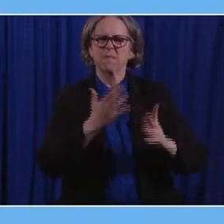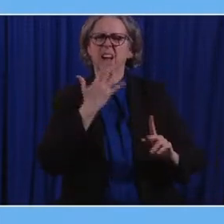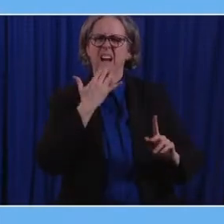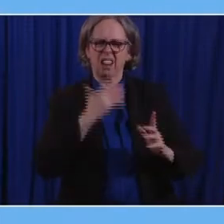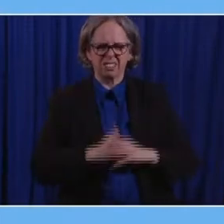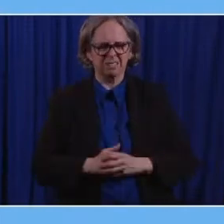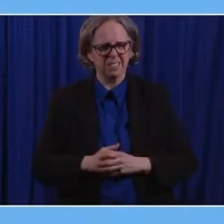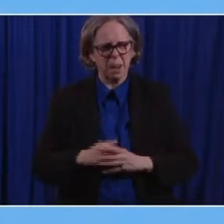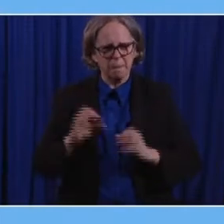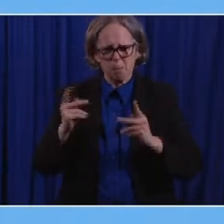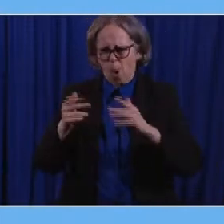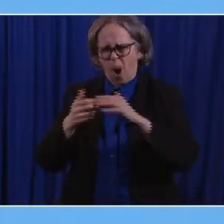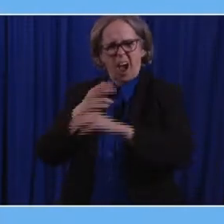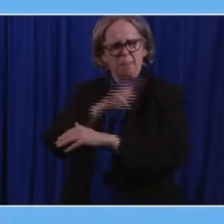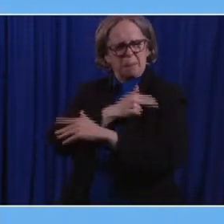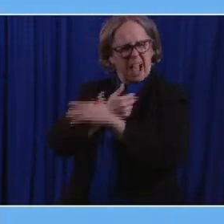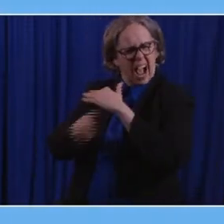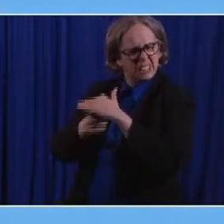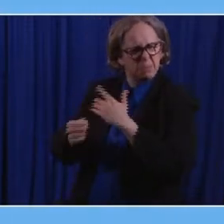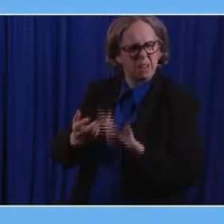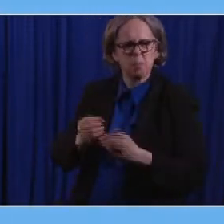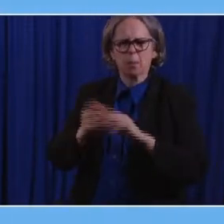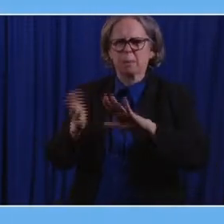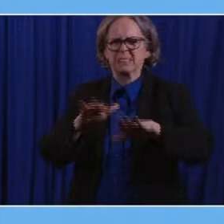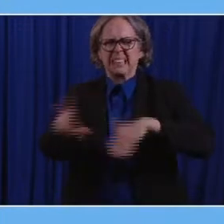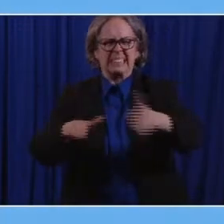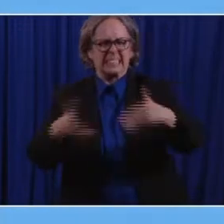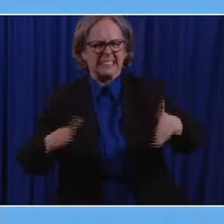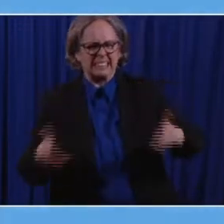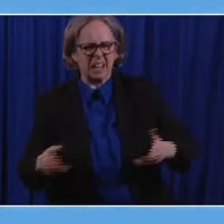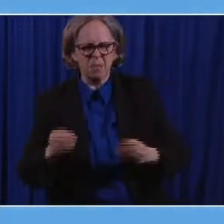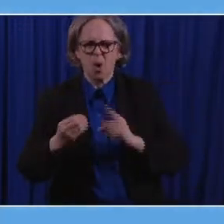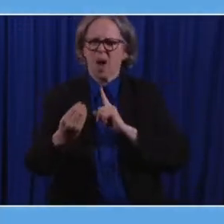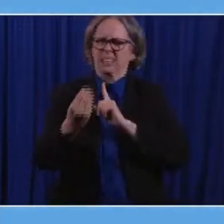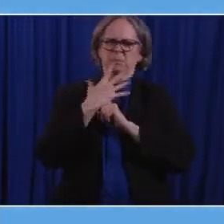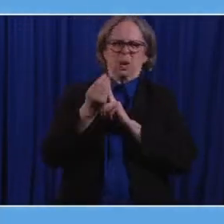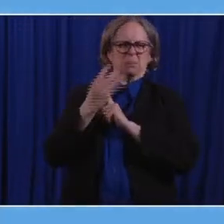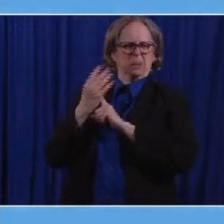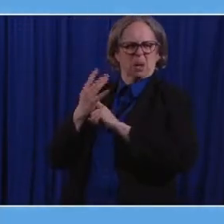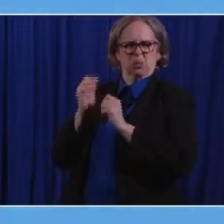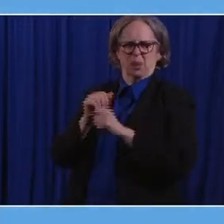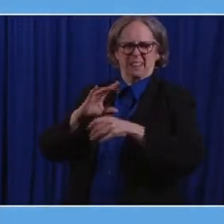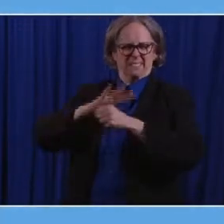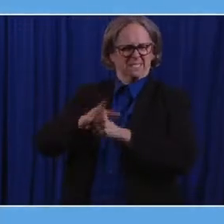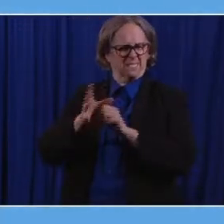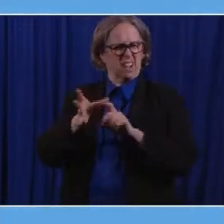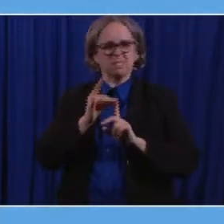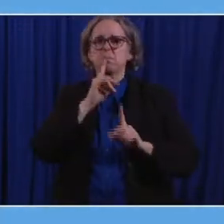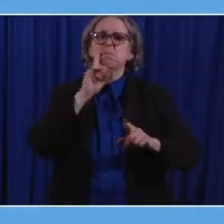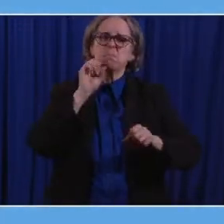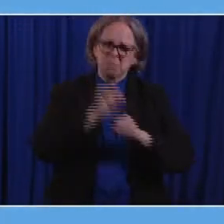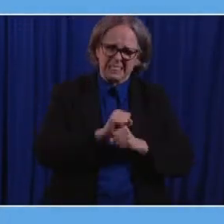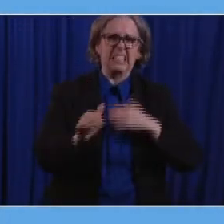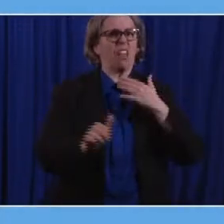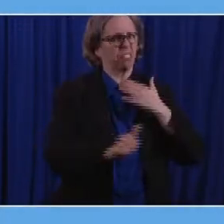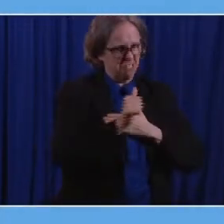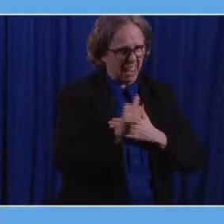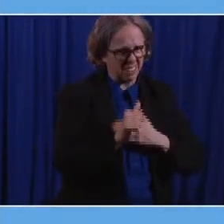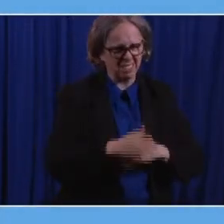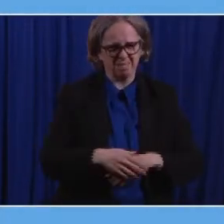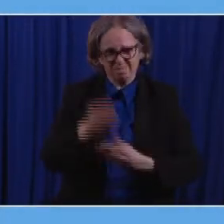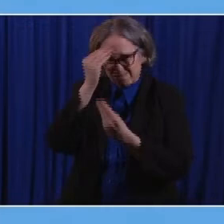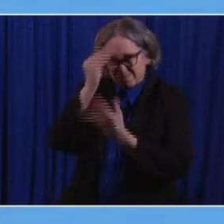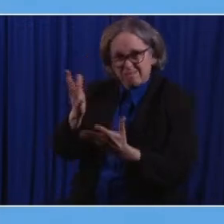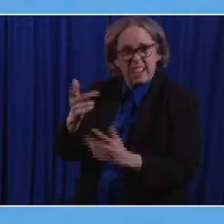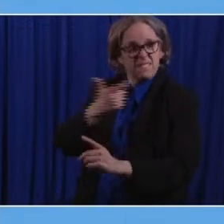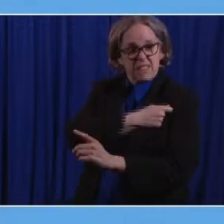deaths, more exposures. This virus is a threat to us. The COVID-19 vaccines work.